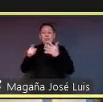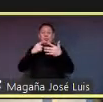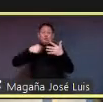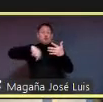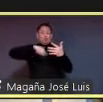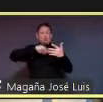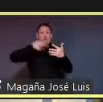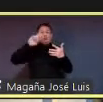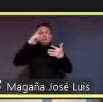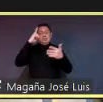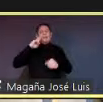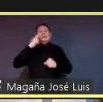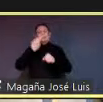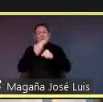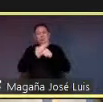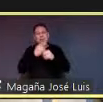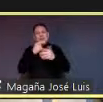can